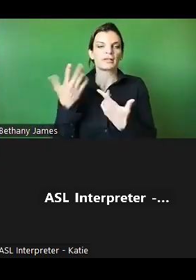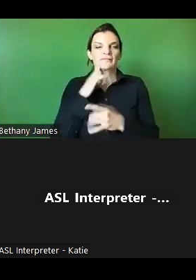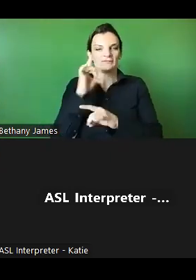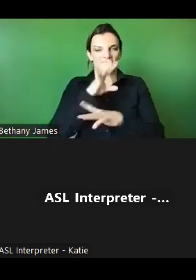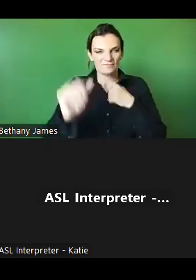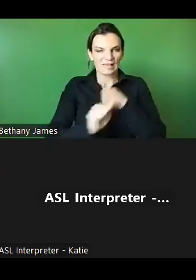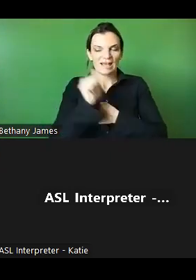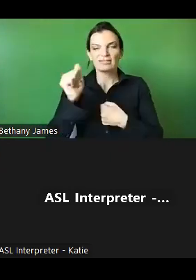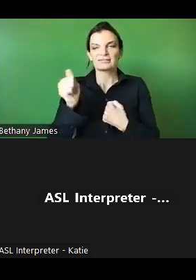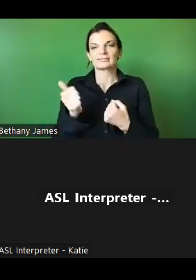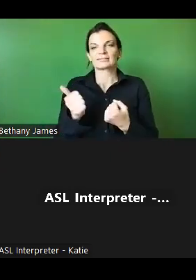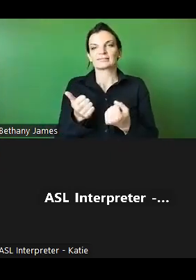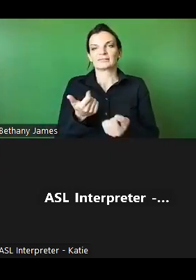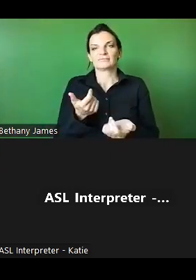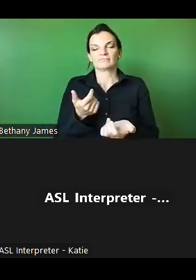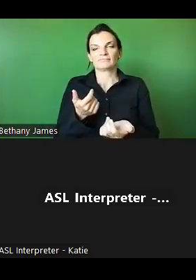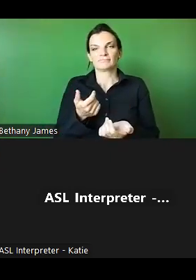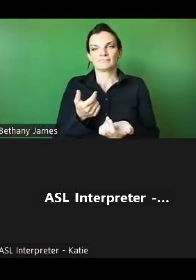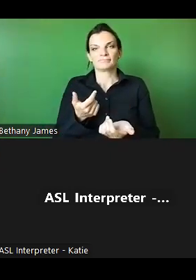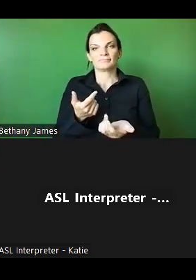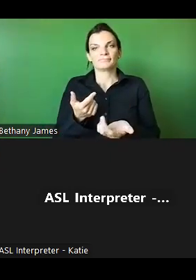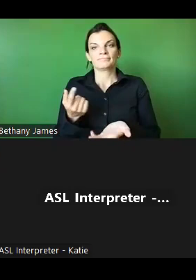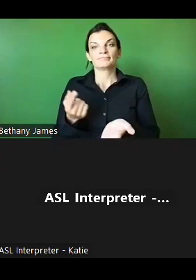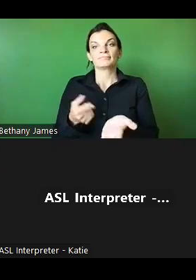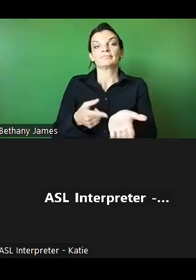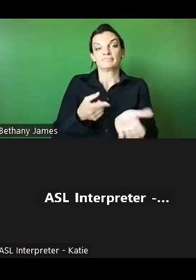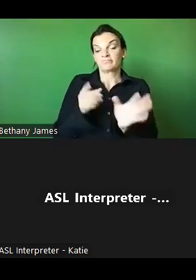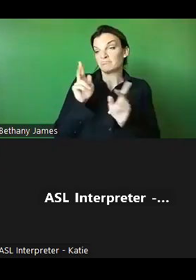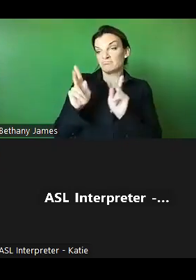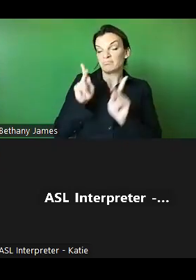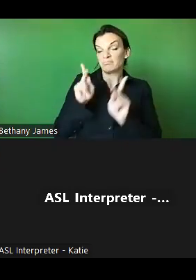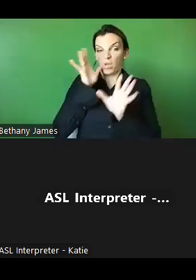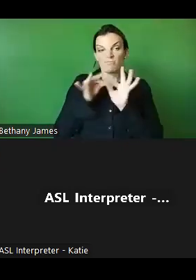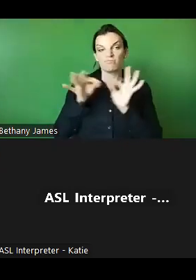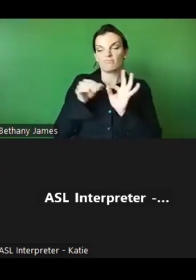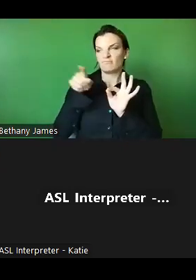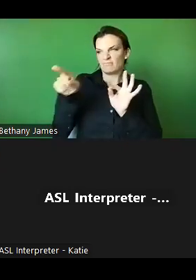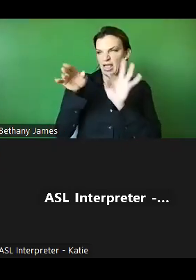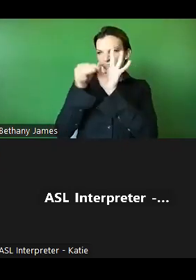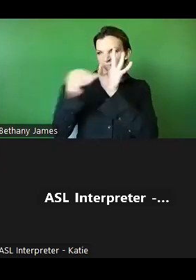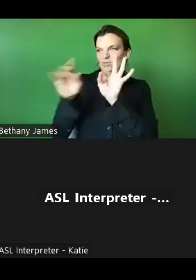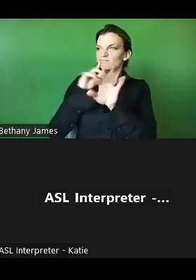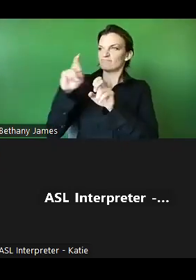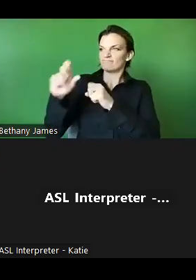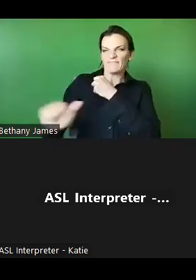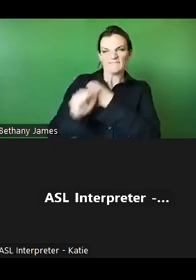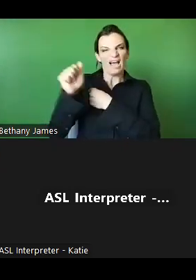people sometimes now say things like language is violence, for example. Well, certainly people can be mean, nasty, and abusive